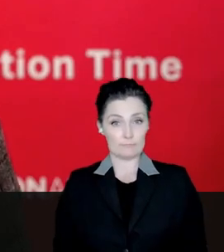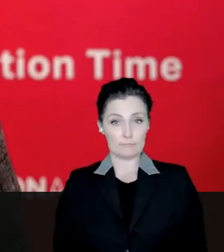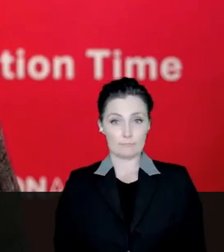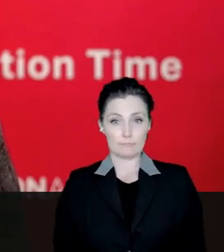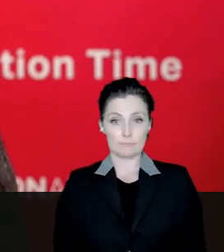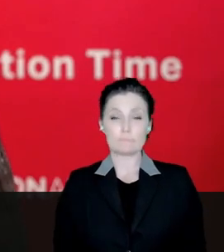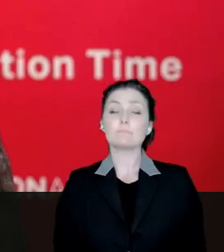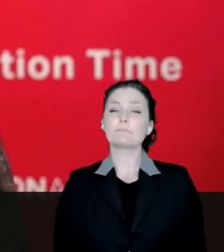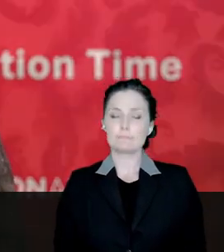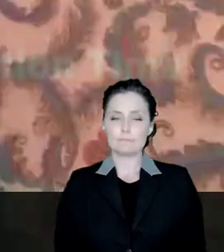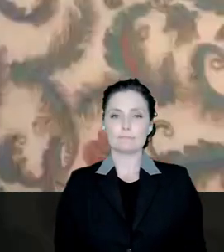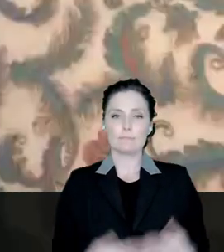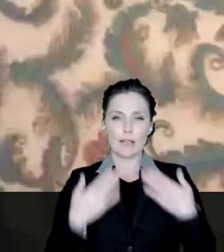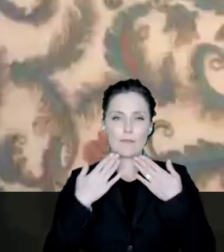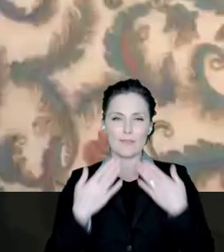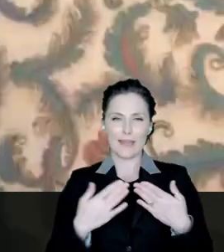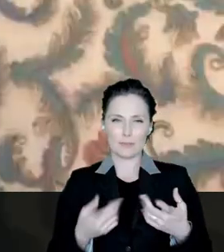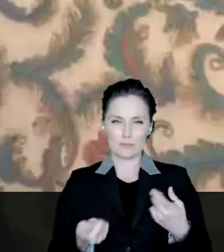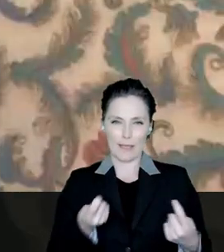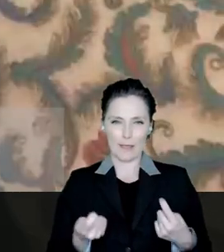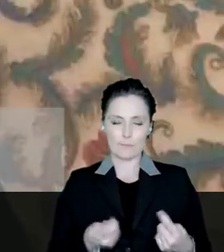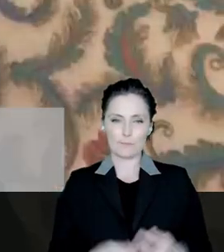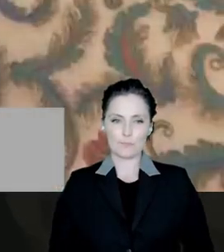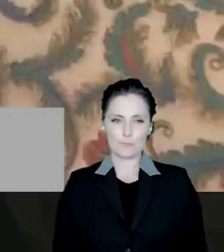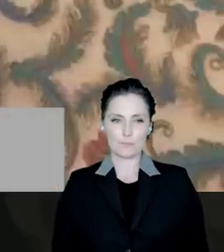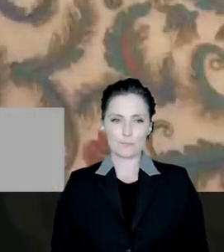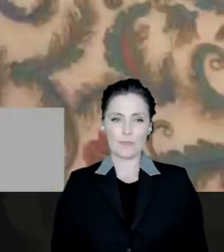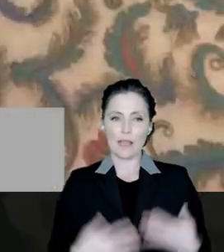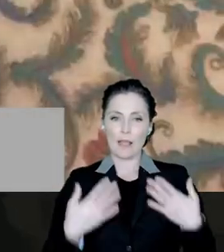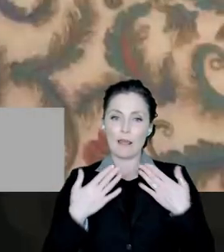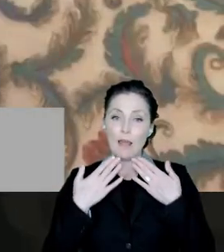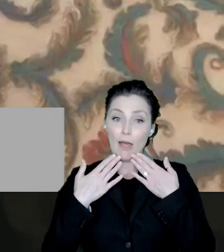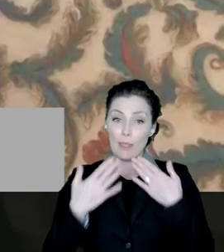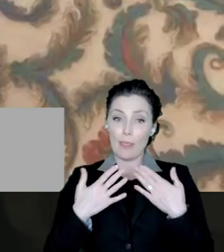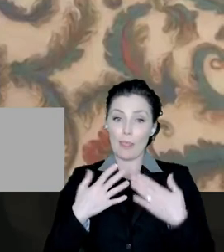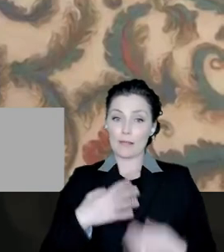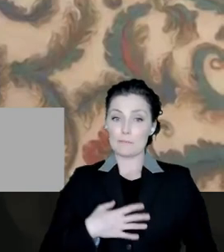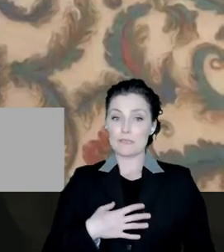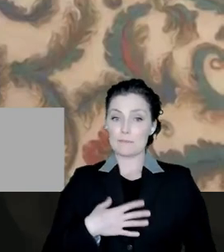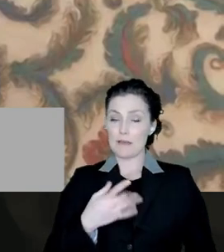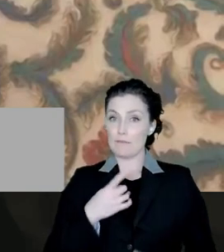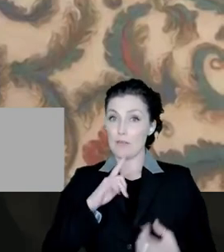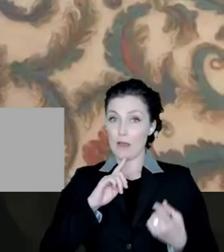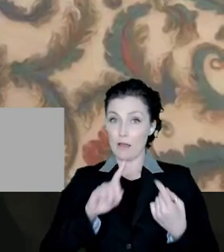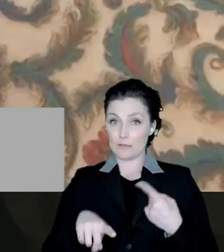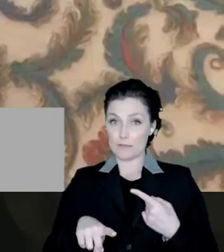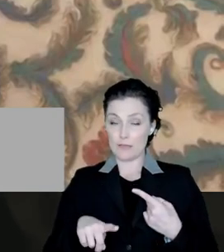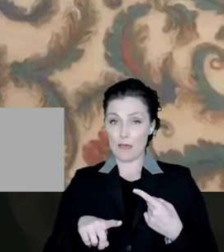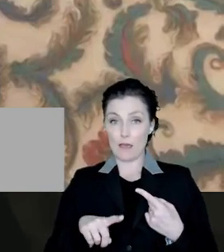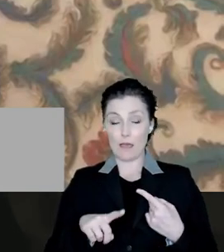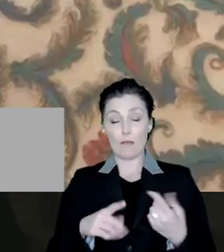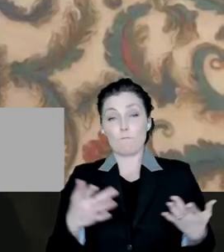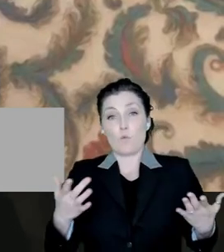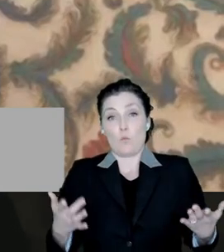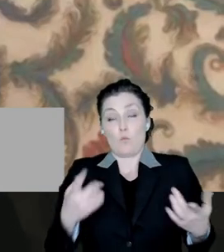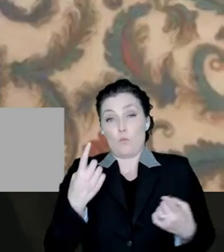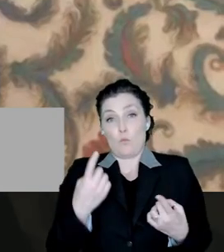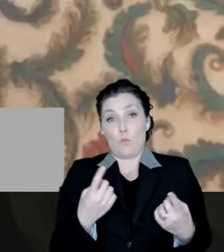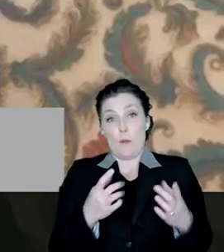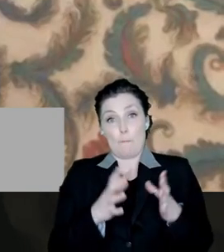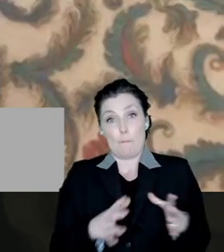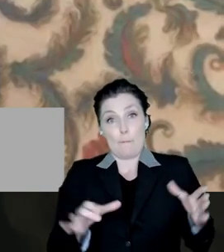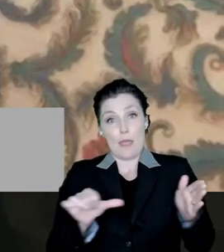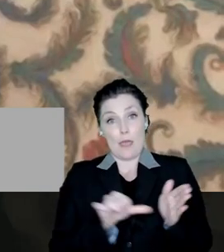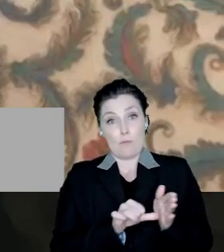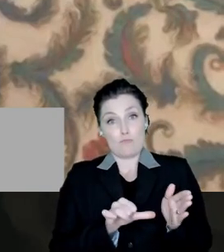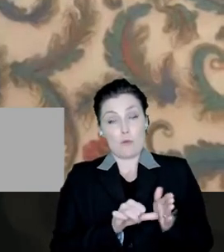Thank you very much, Chair. And thank you, Mr. Mayor, for that answer. And of course, one of the big issues that needs to